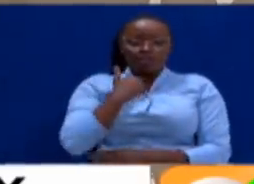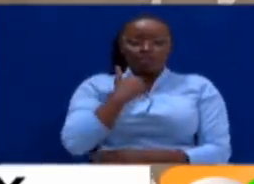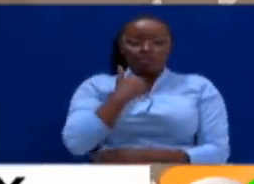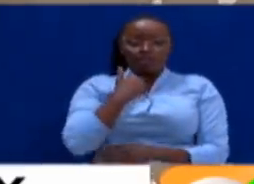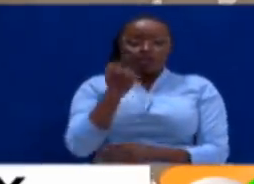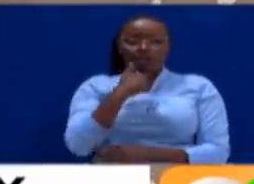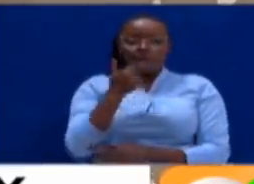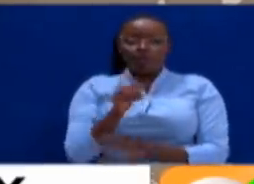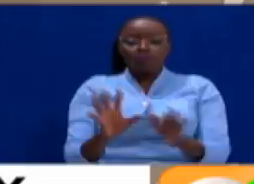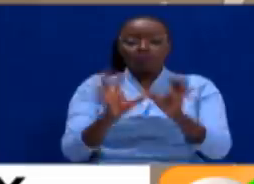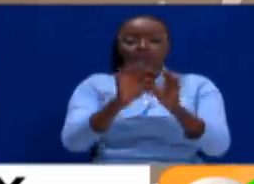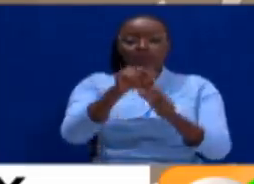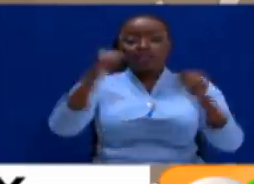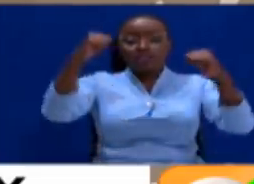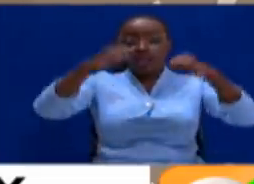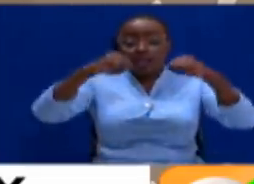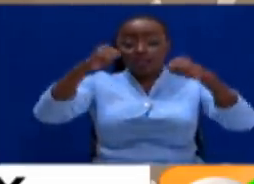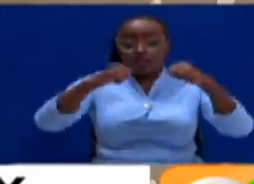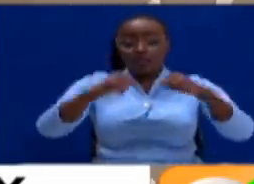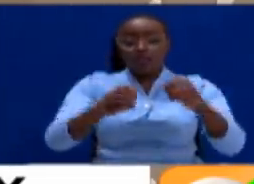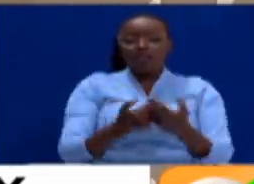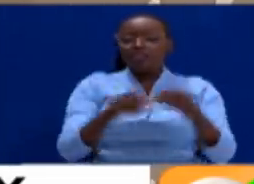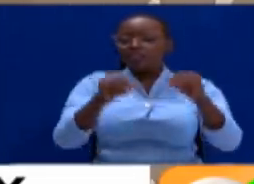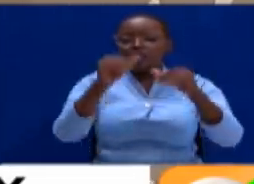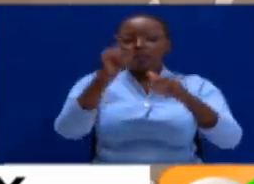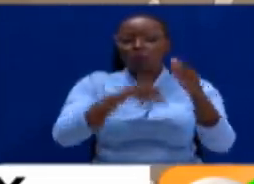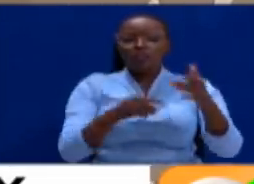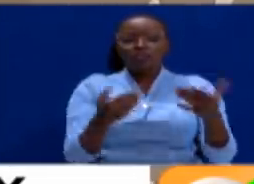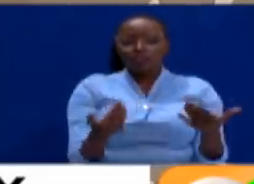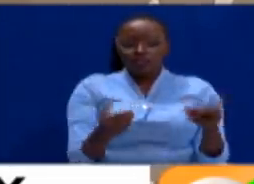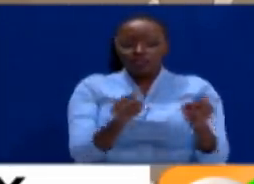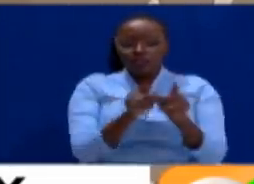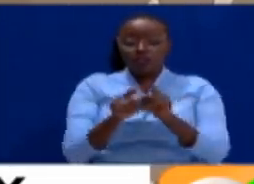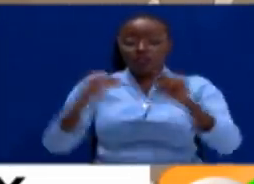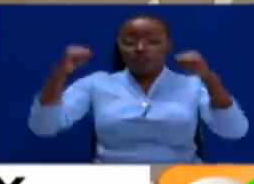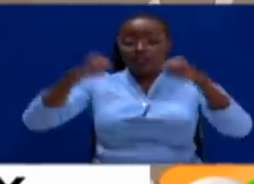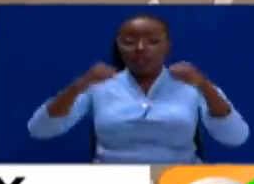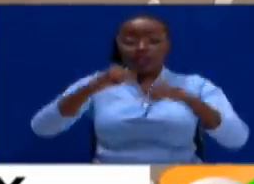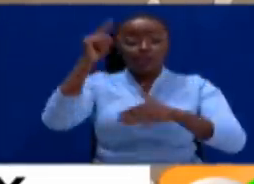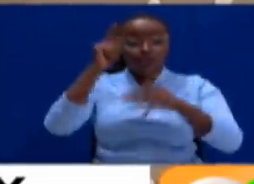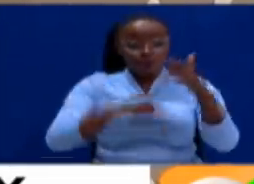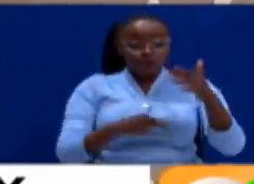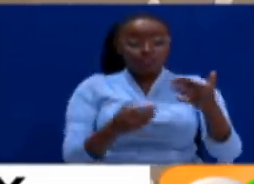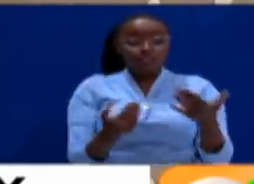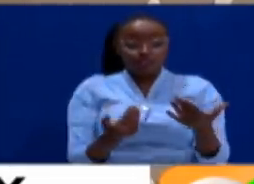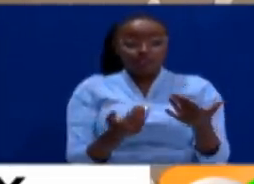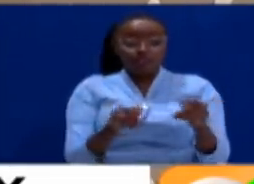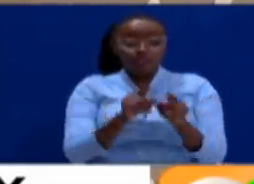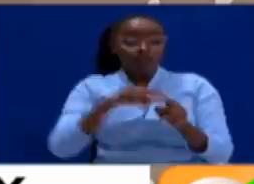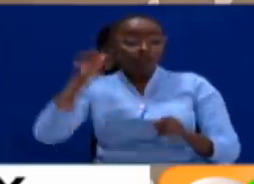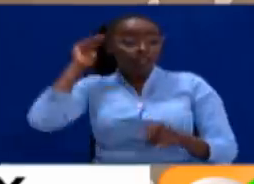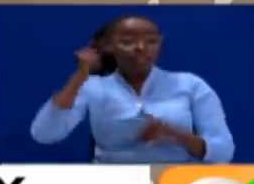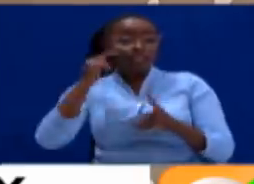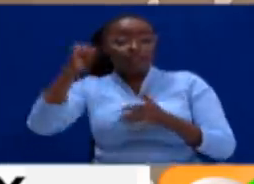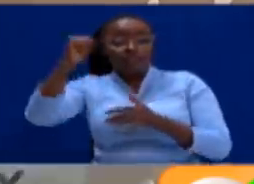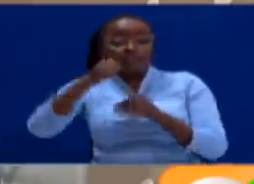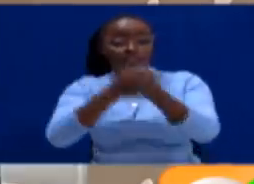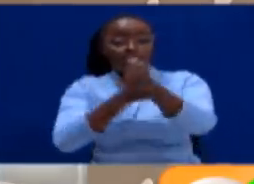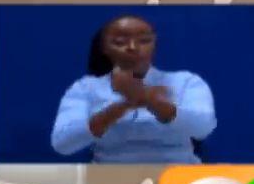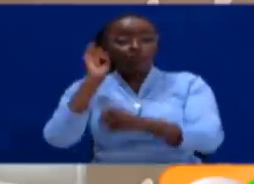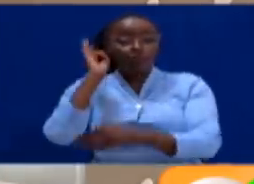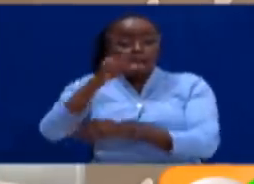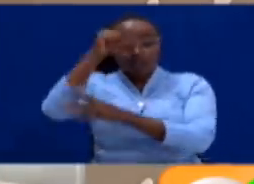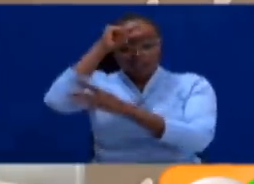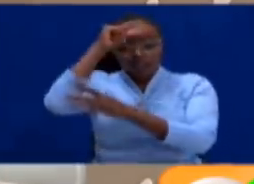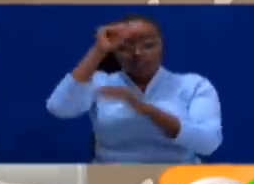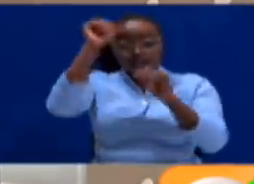who are entering into these agreements what the substance of them, you know, of the agreements are. You hear them saying, yes, we're going to support the government,